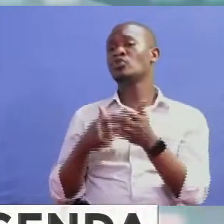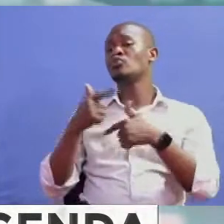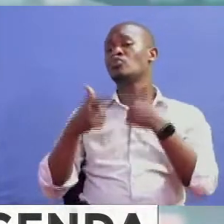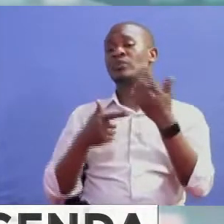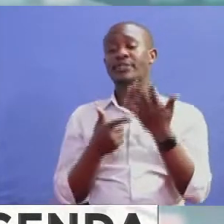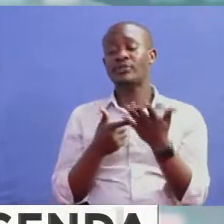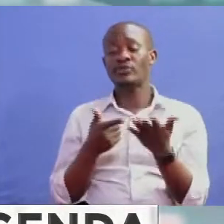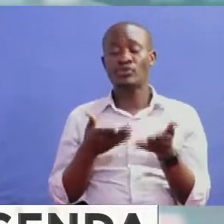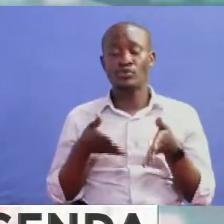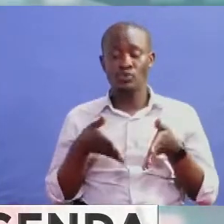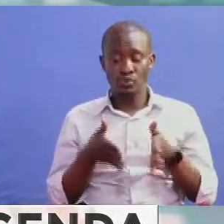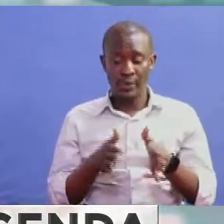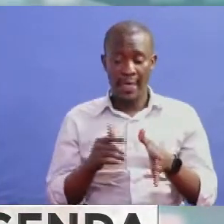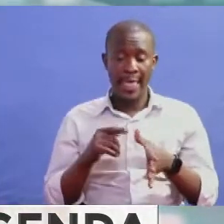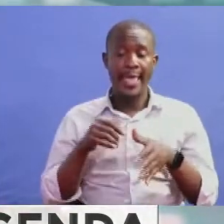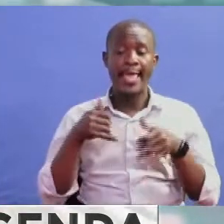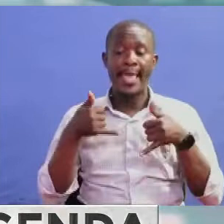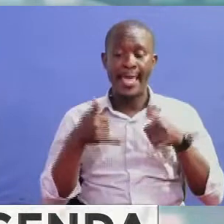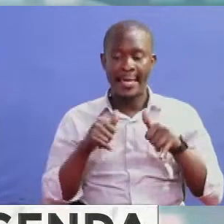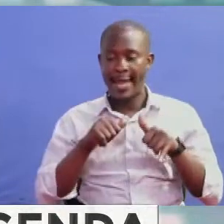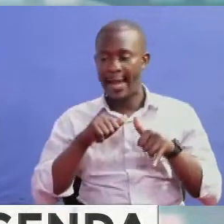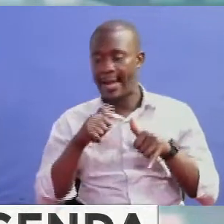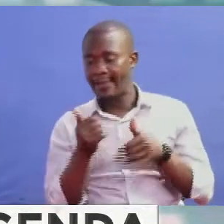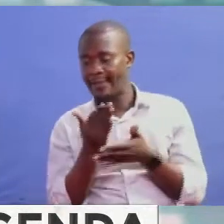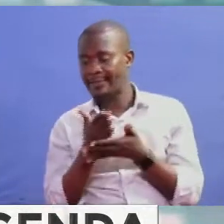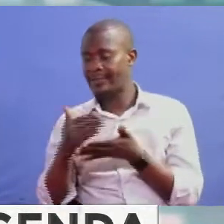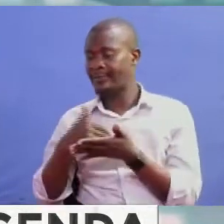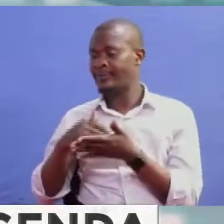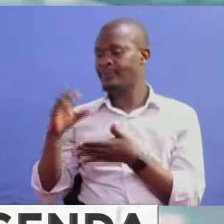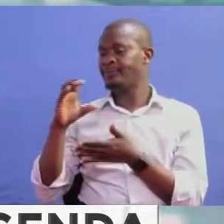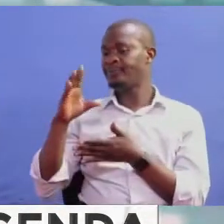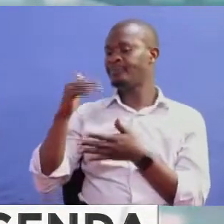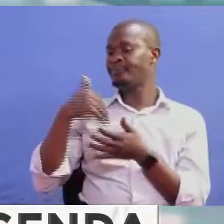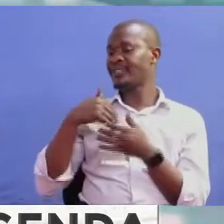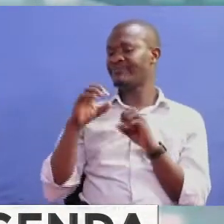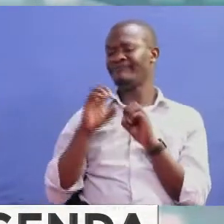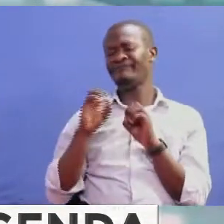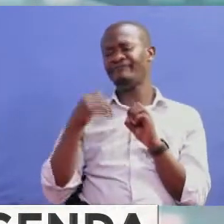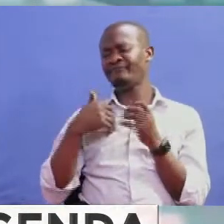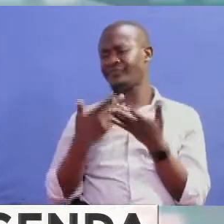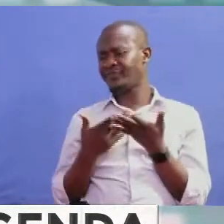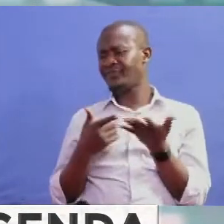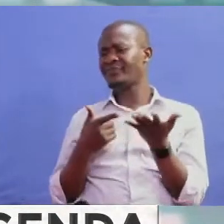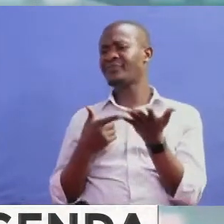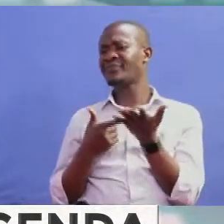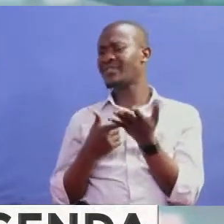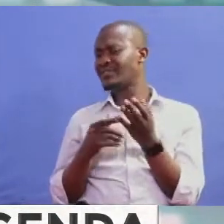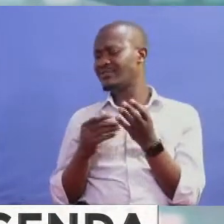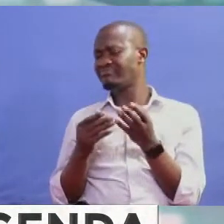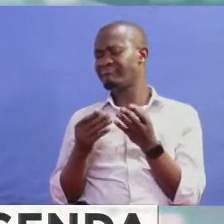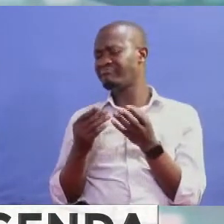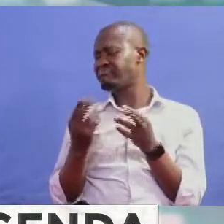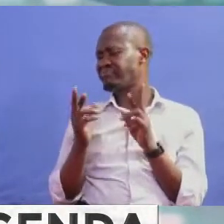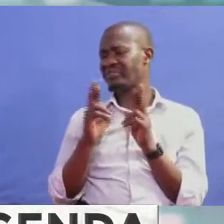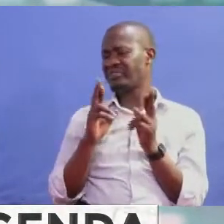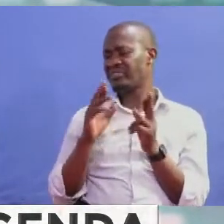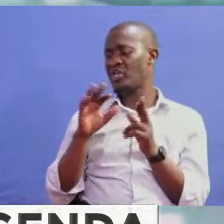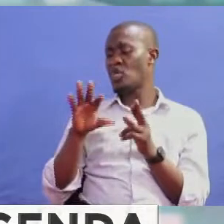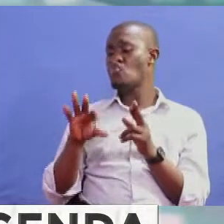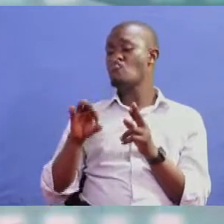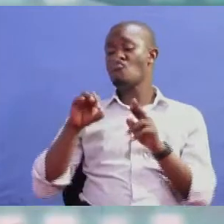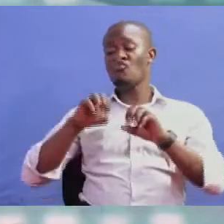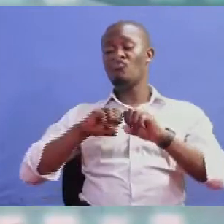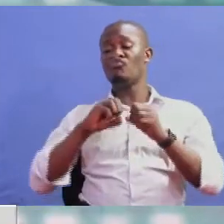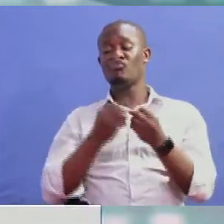technology way, yet maybe a certain segment of customers are not techno-savvy. And so you find an organization